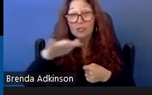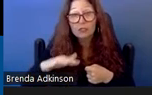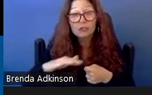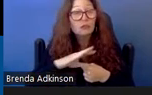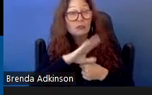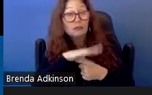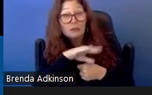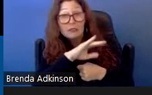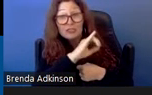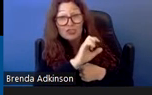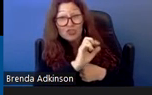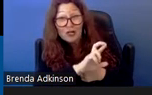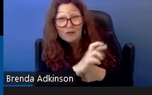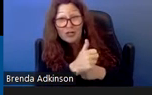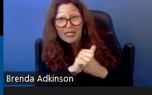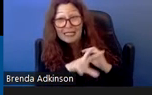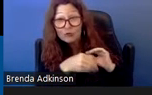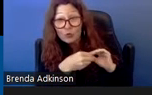that?